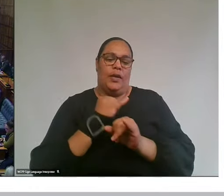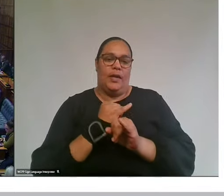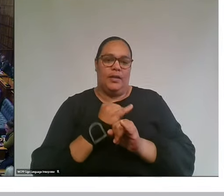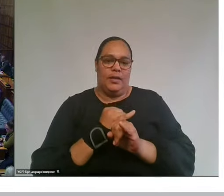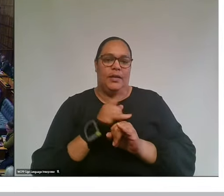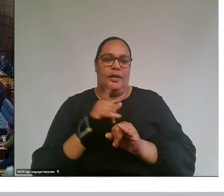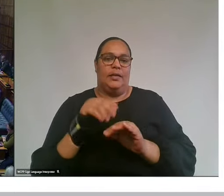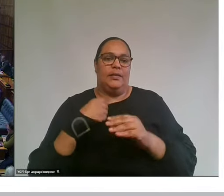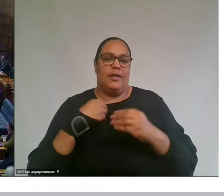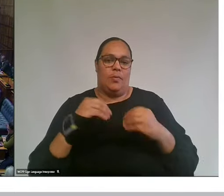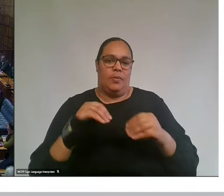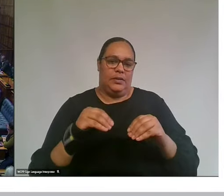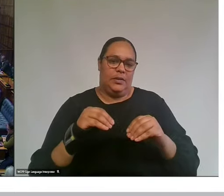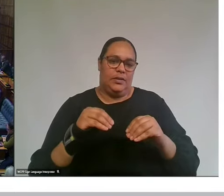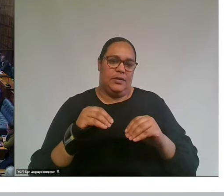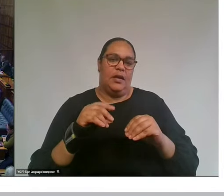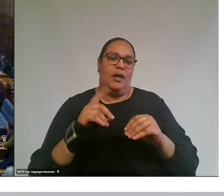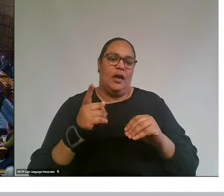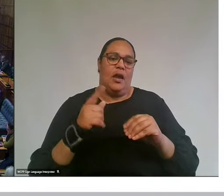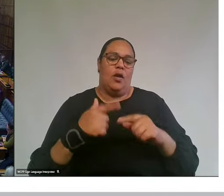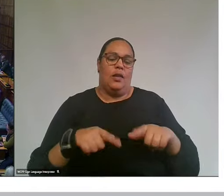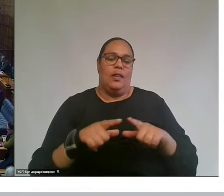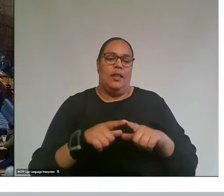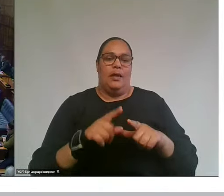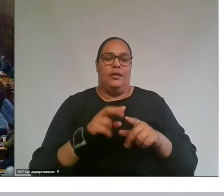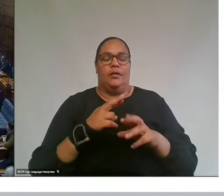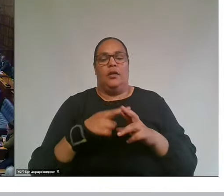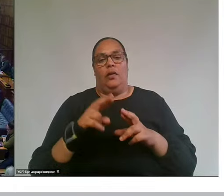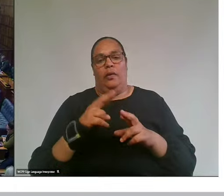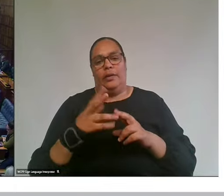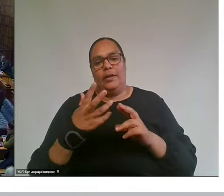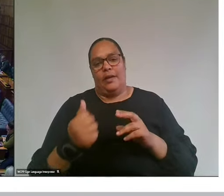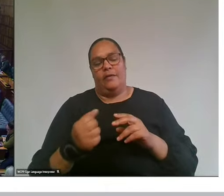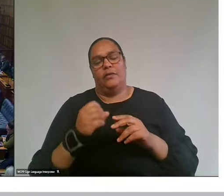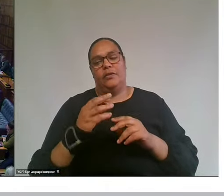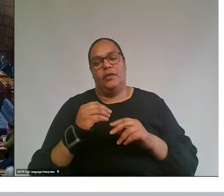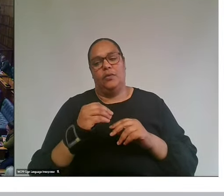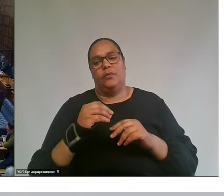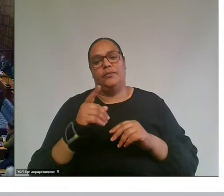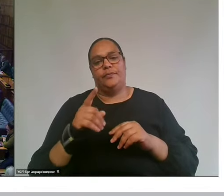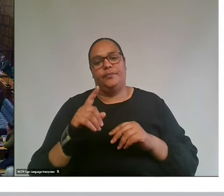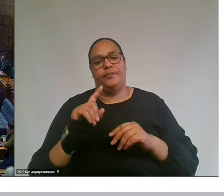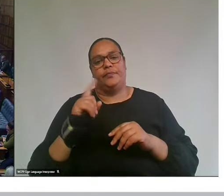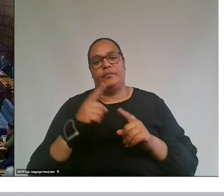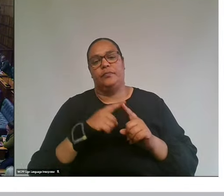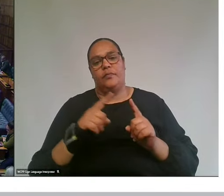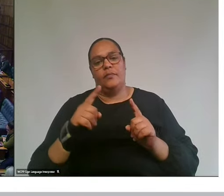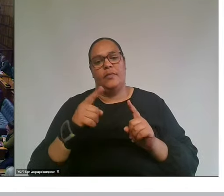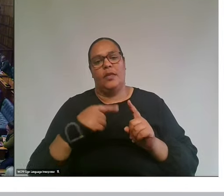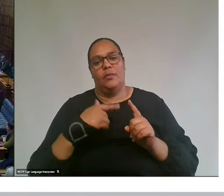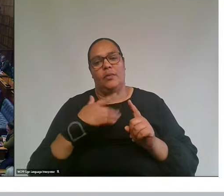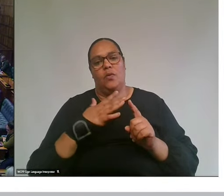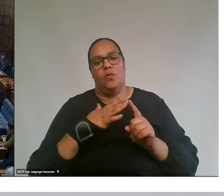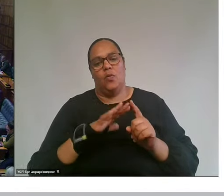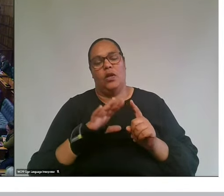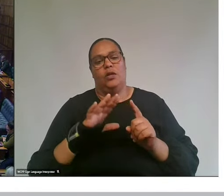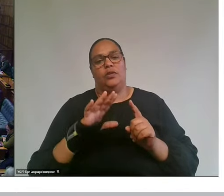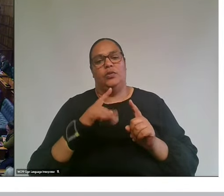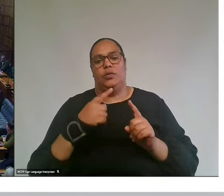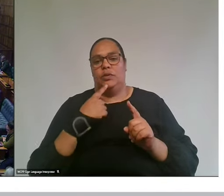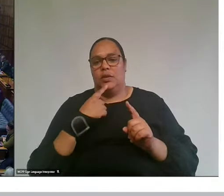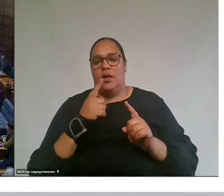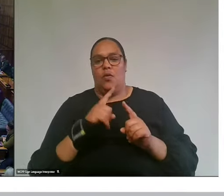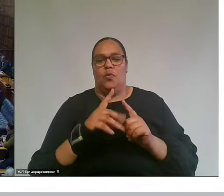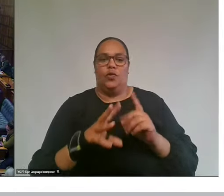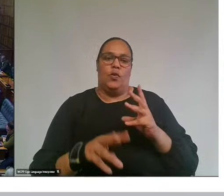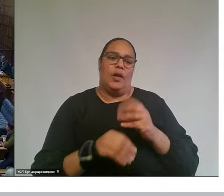our business of leasing on land so uh that uh firstly but I I want to strategically also just add